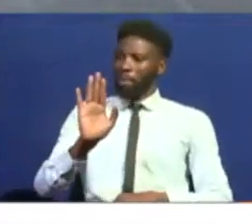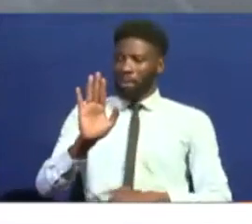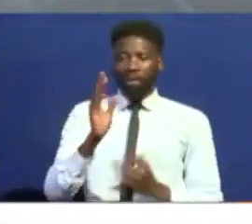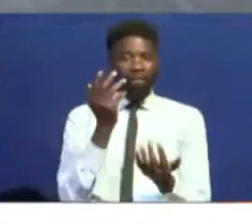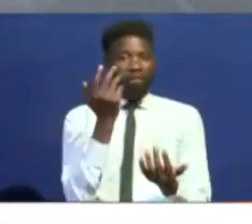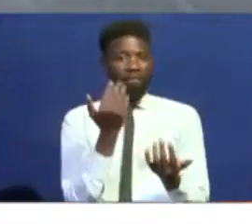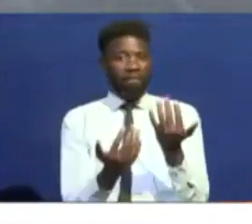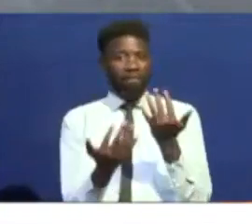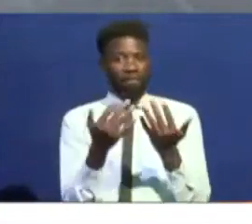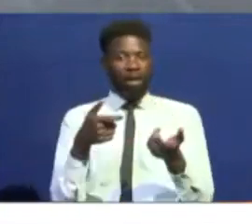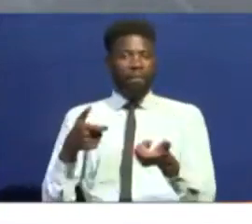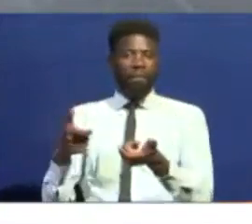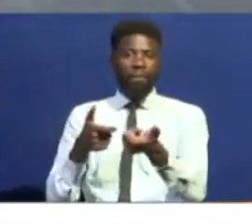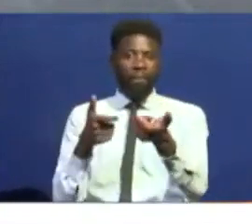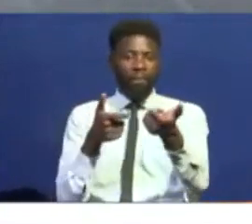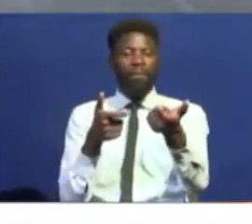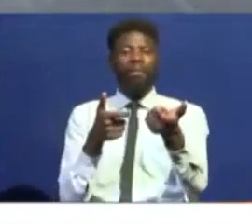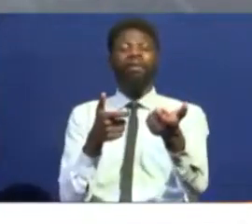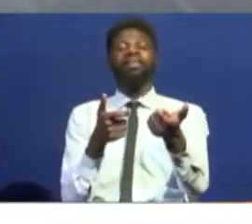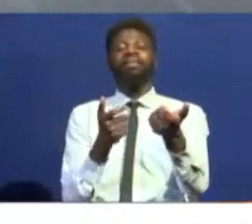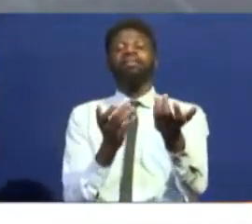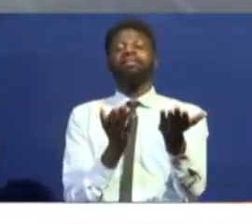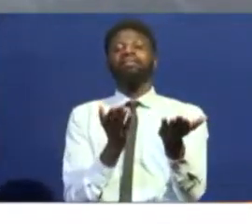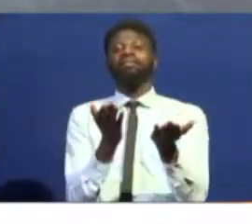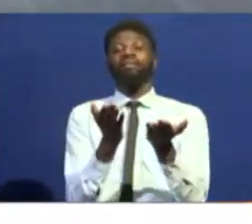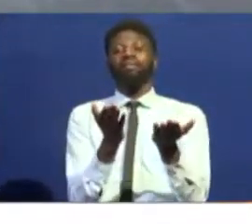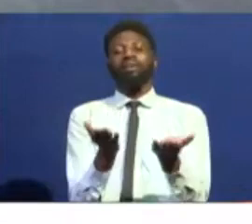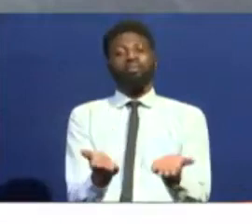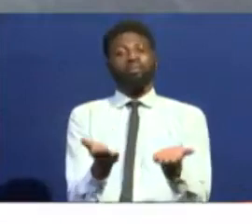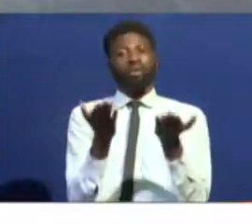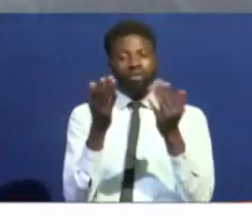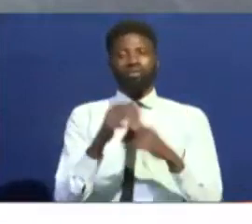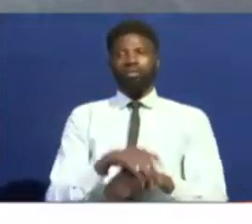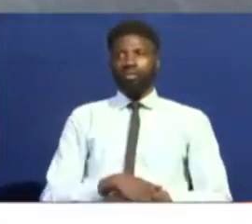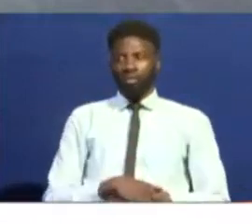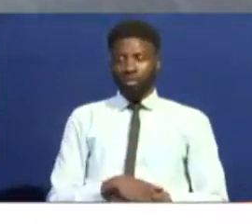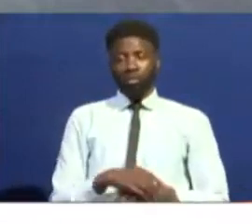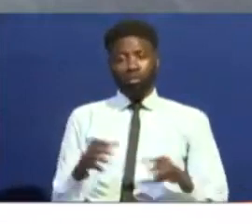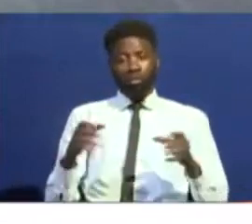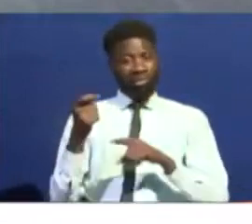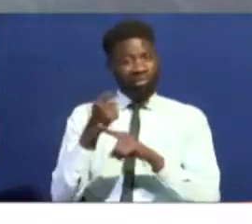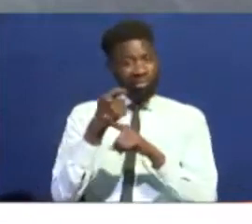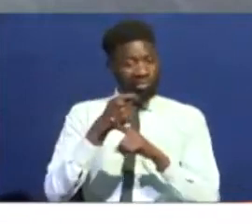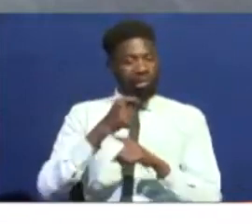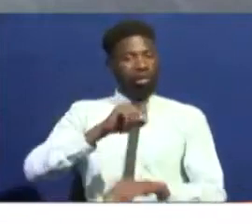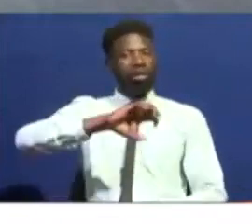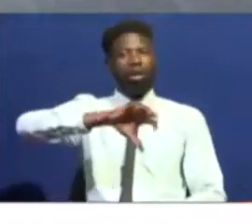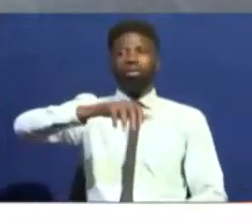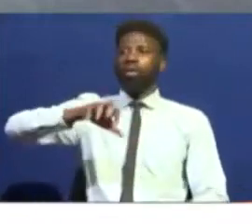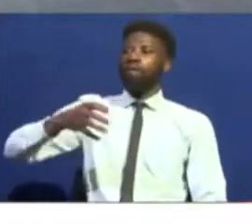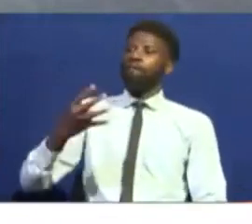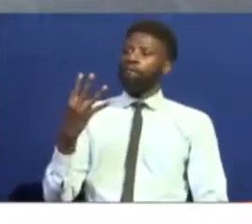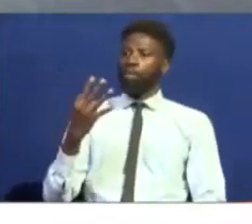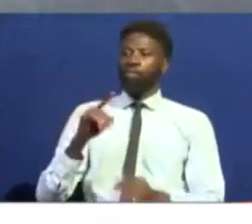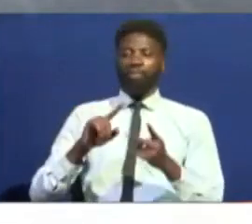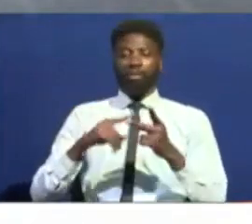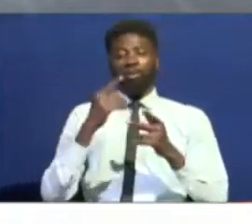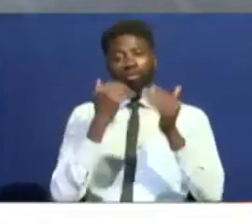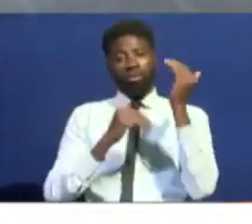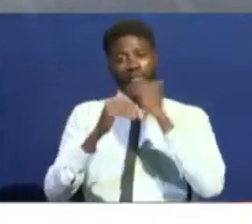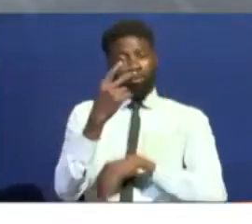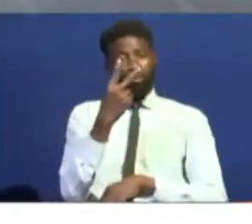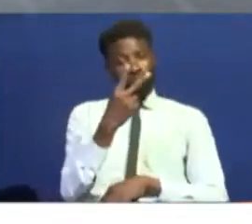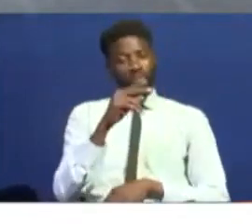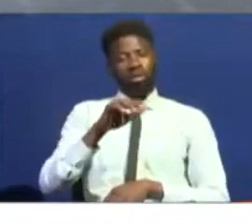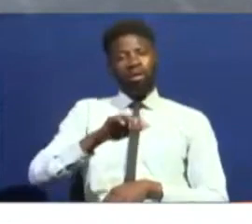rescue services. Approximately 100 emergency response trainees from four counties and two universities in the larger